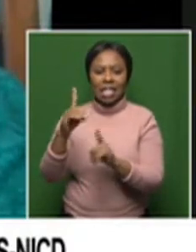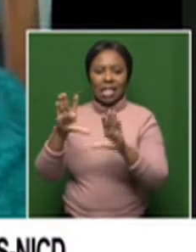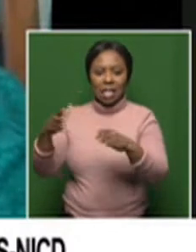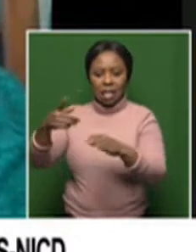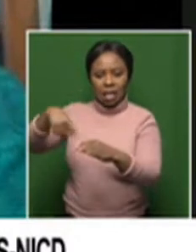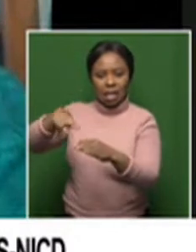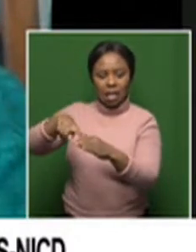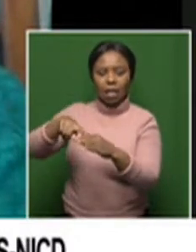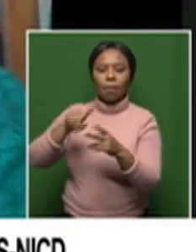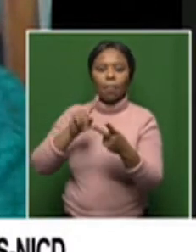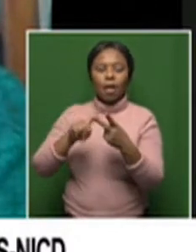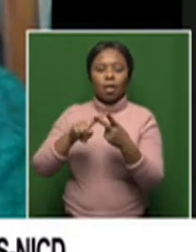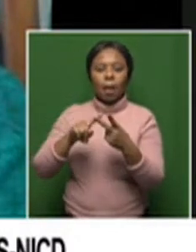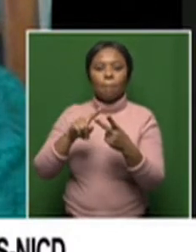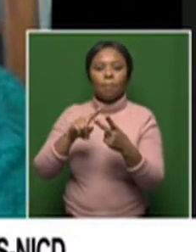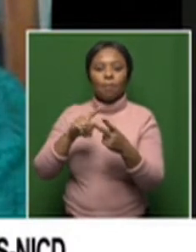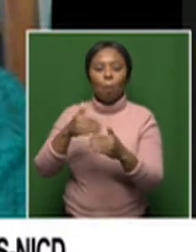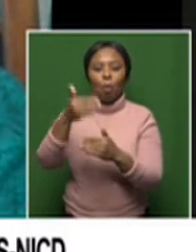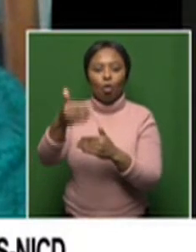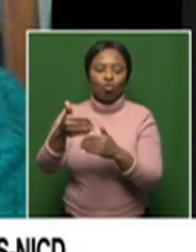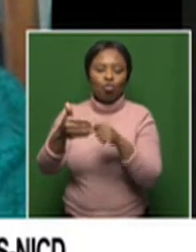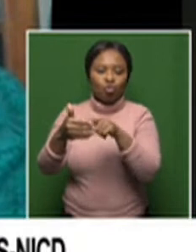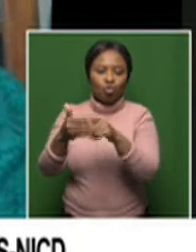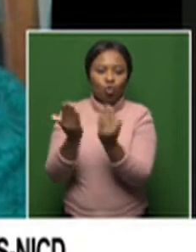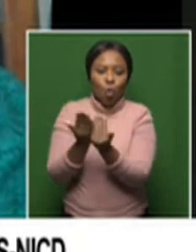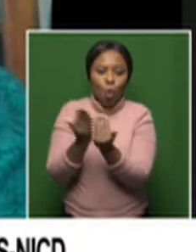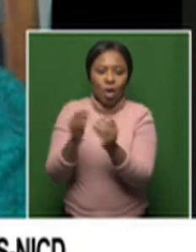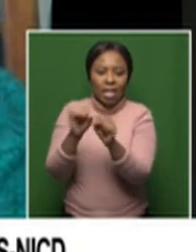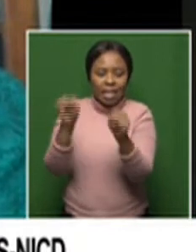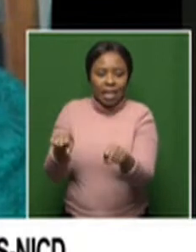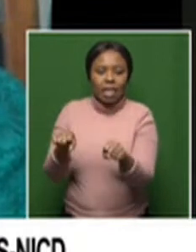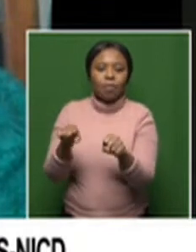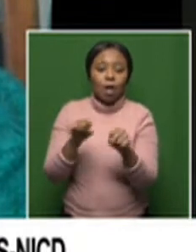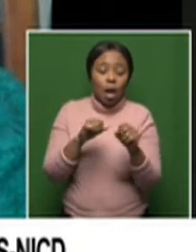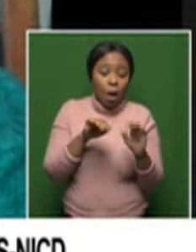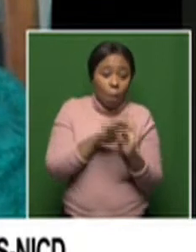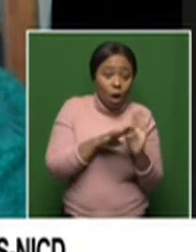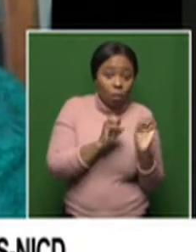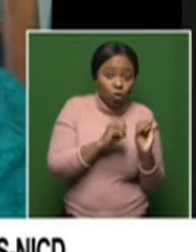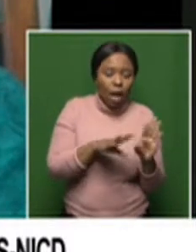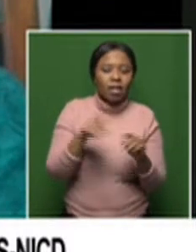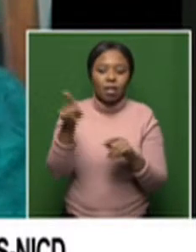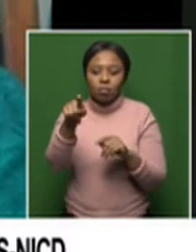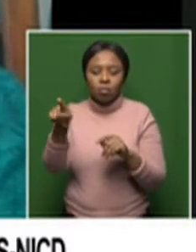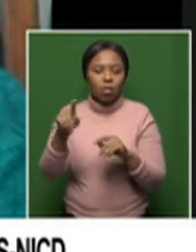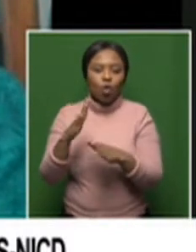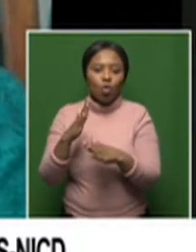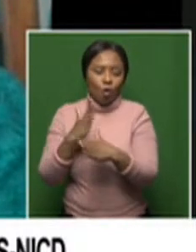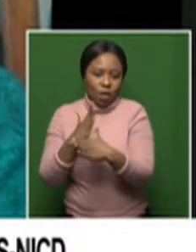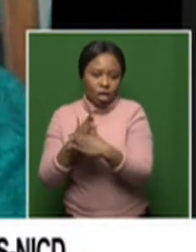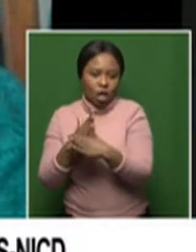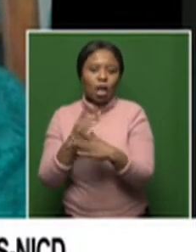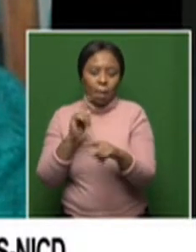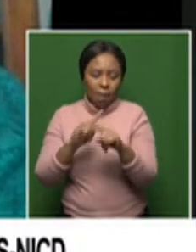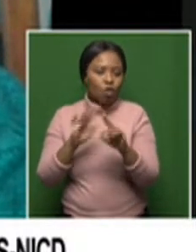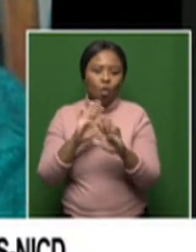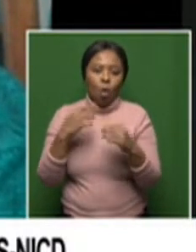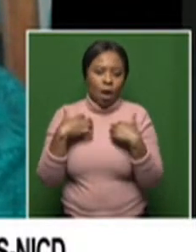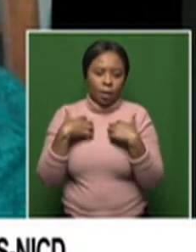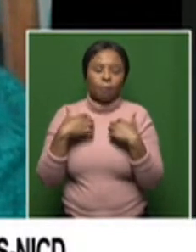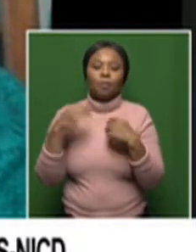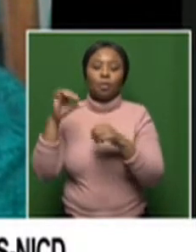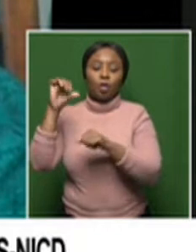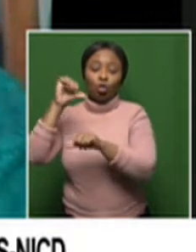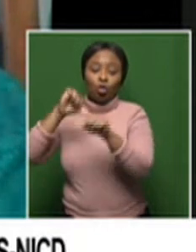also post-schooling system who felt left out when this program started. And I assure them that work is underway with both the Department of